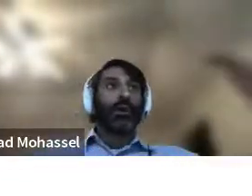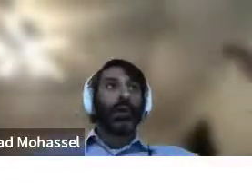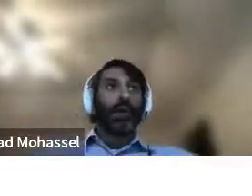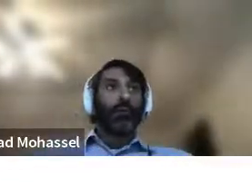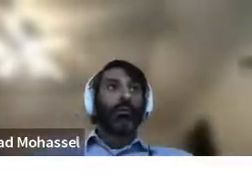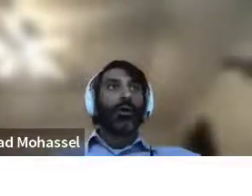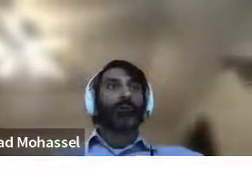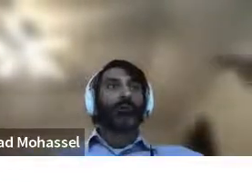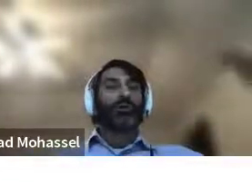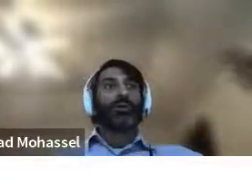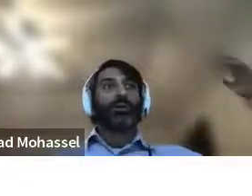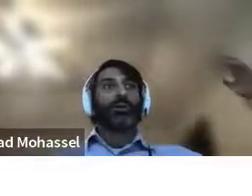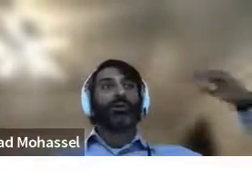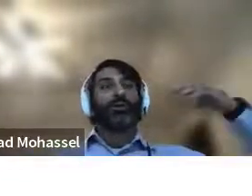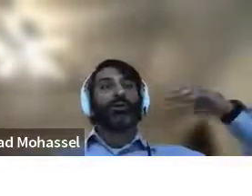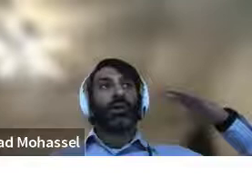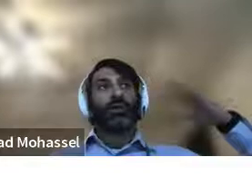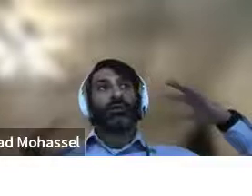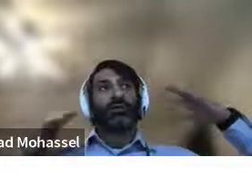I'm gonna talk about,